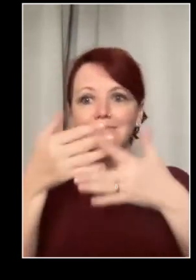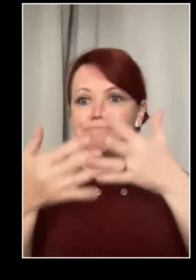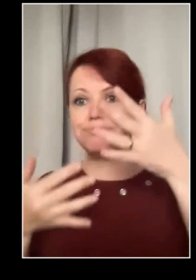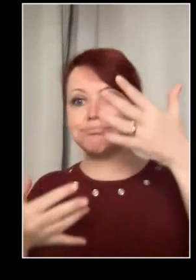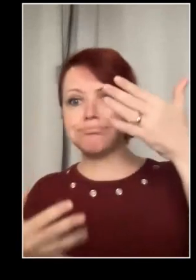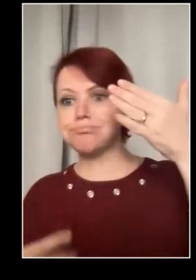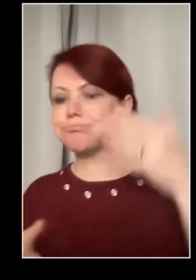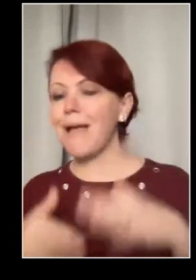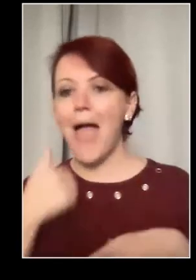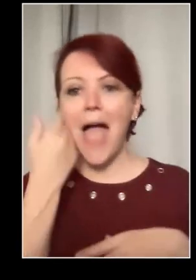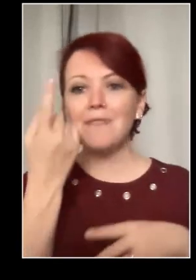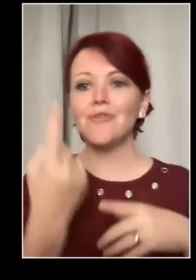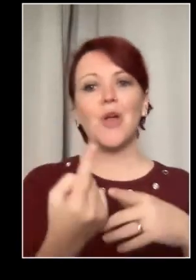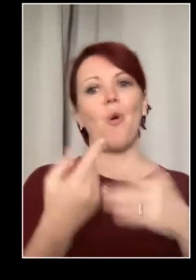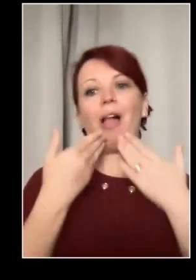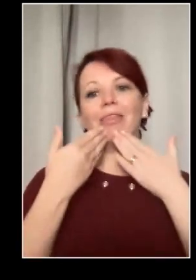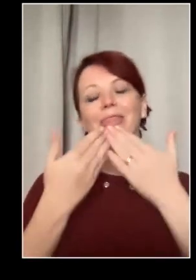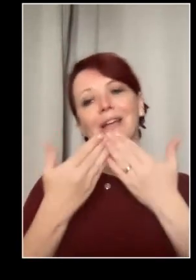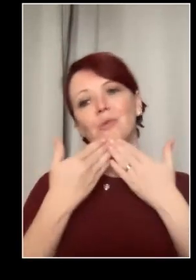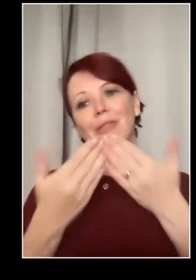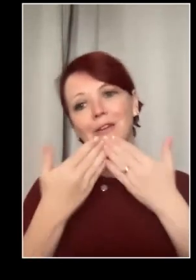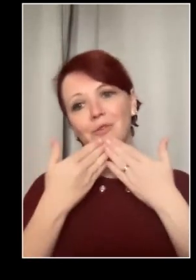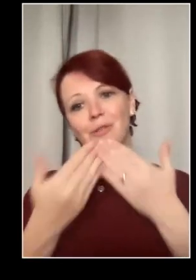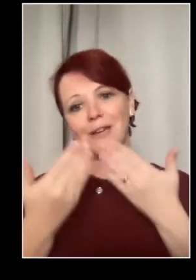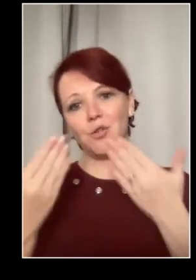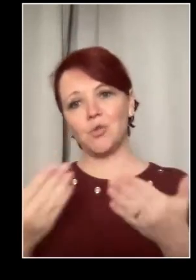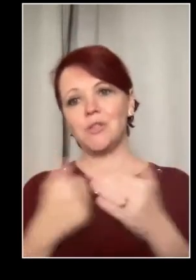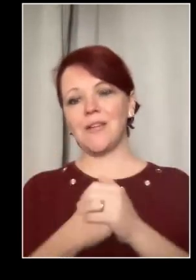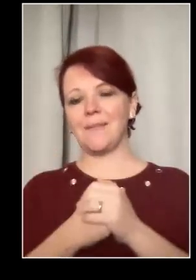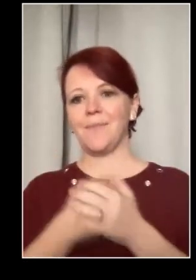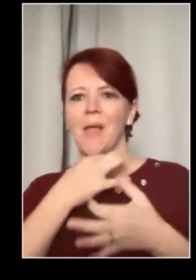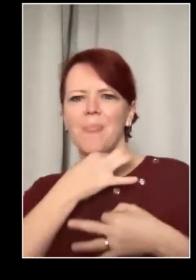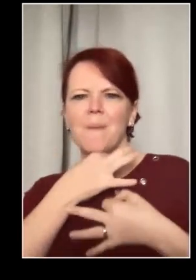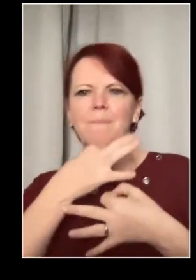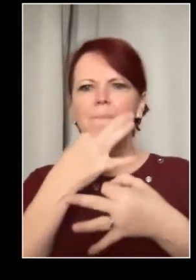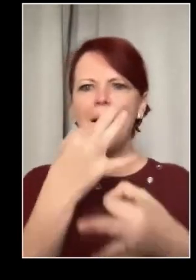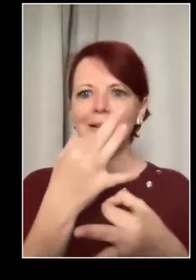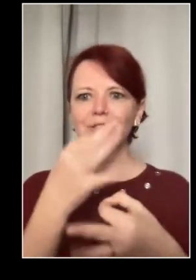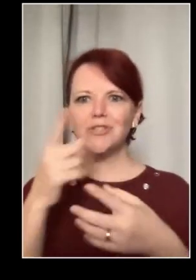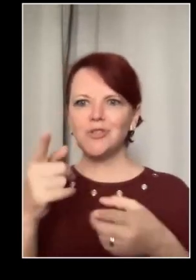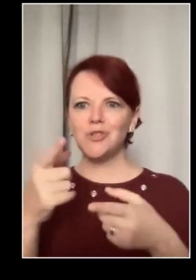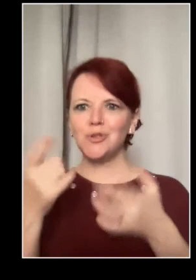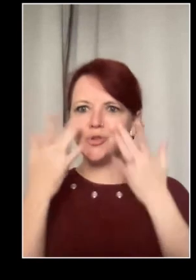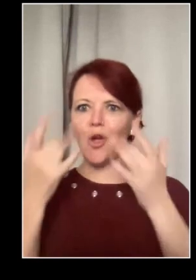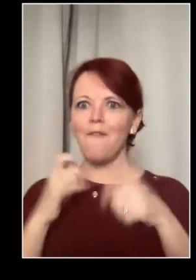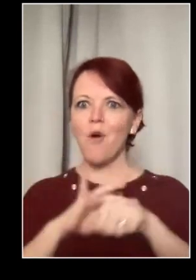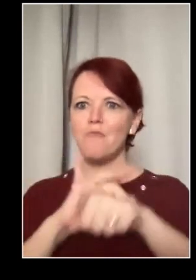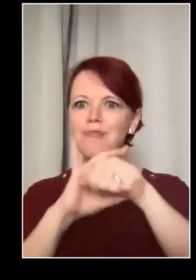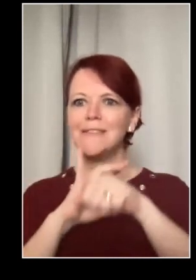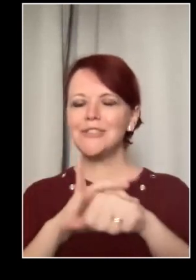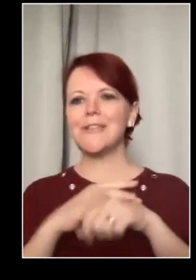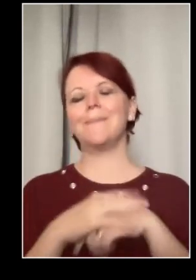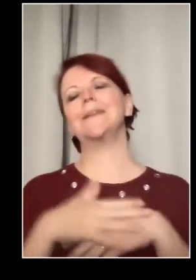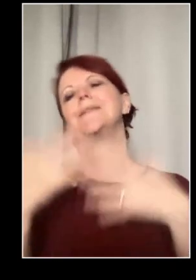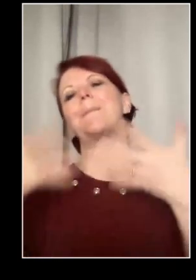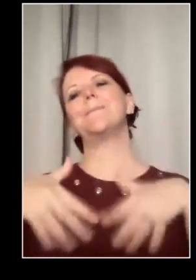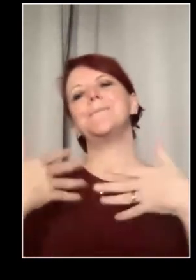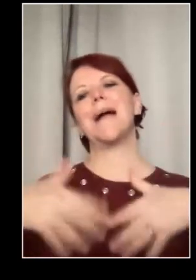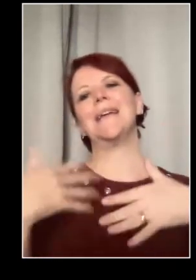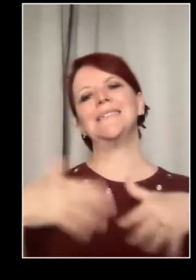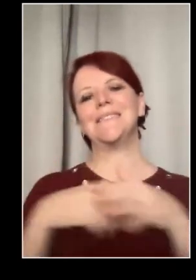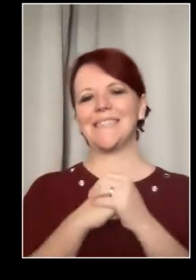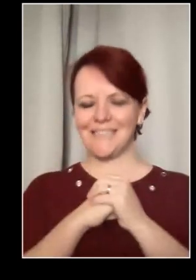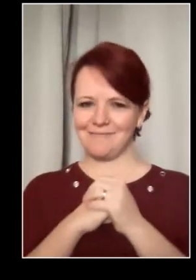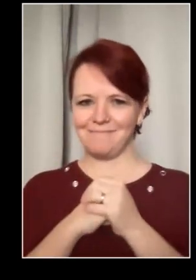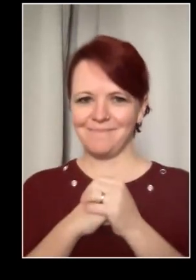very much. The passion on display for the process and nature of apprenticeships and what they can achieve for everyone involved. Well, it's blown my